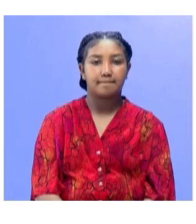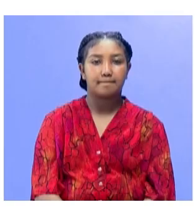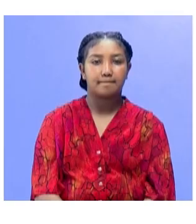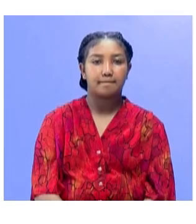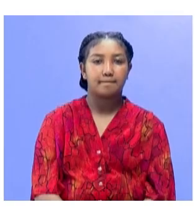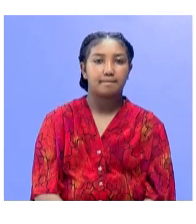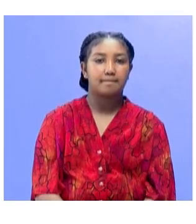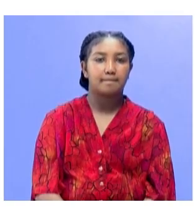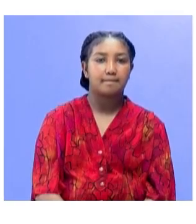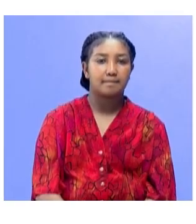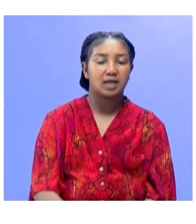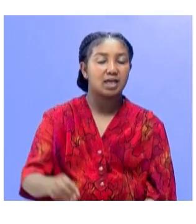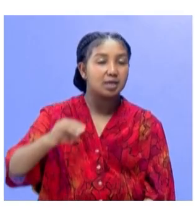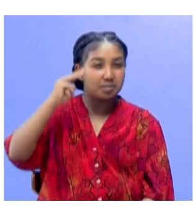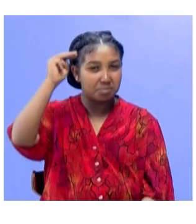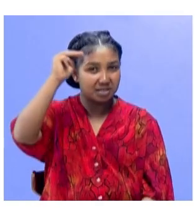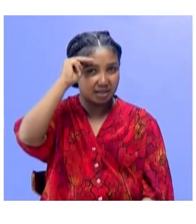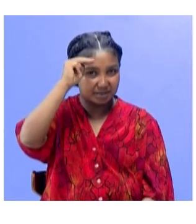Mr. Smith,